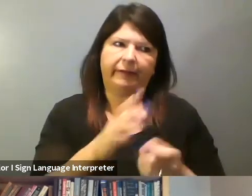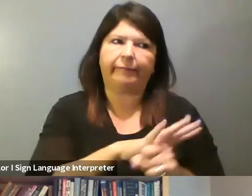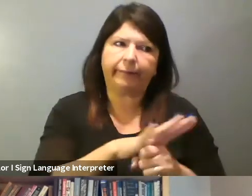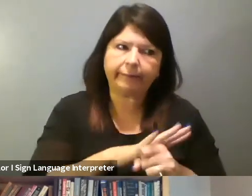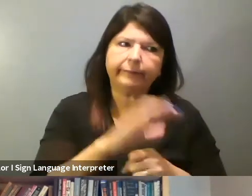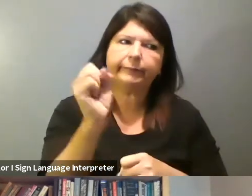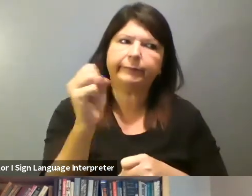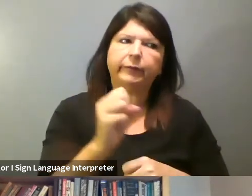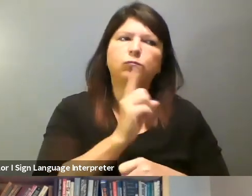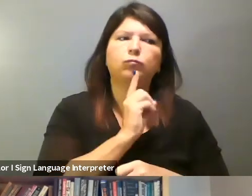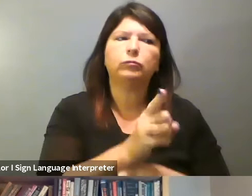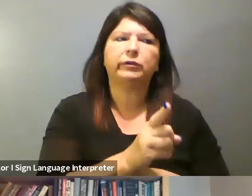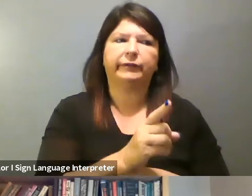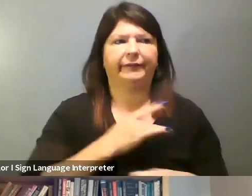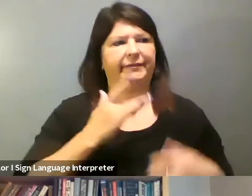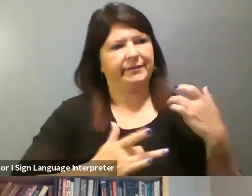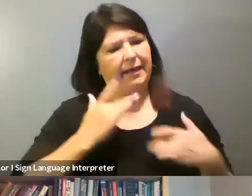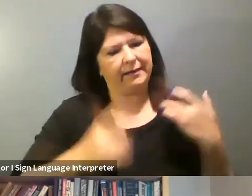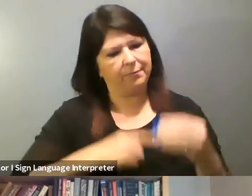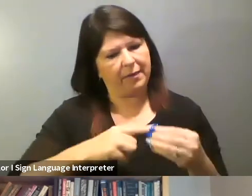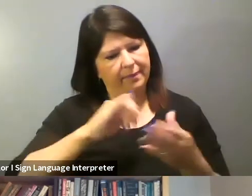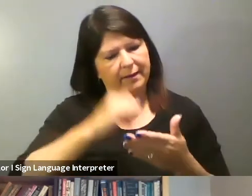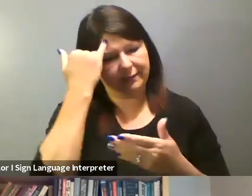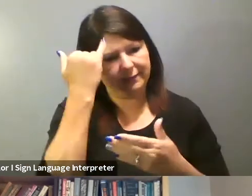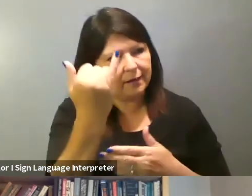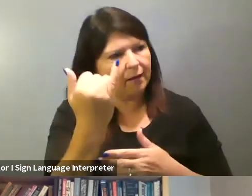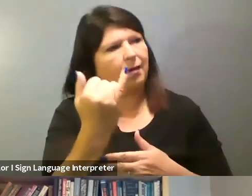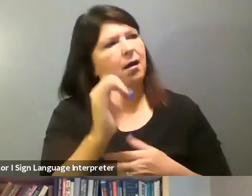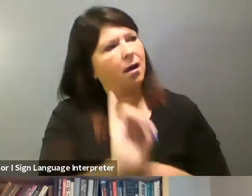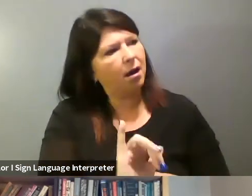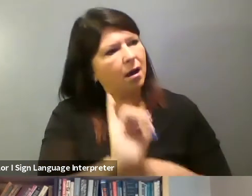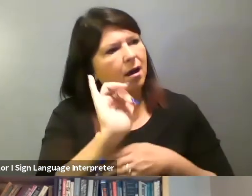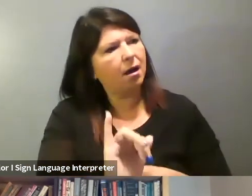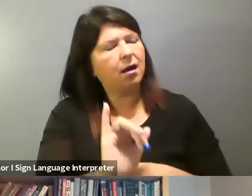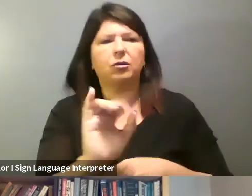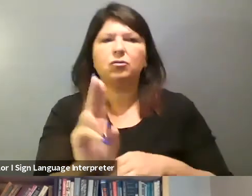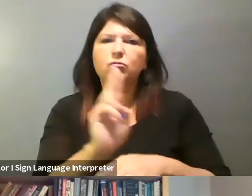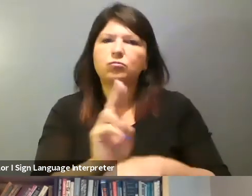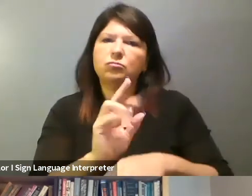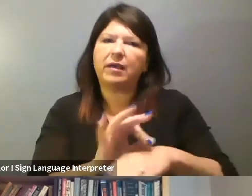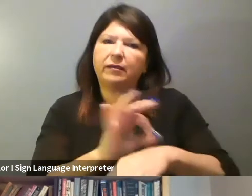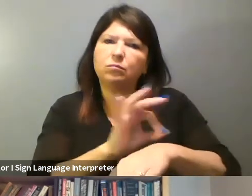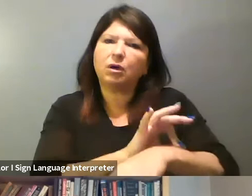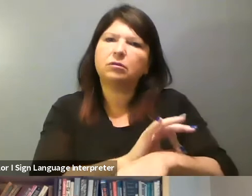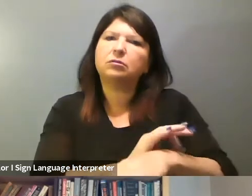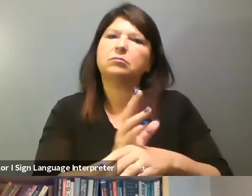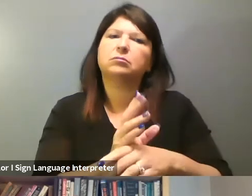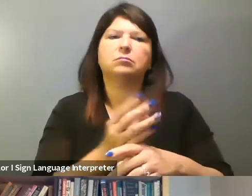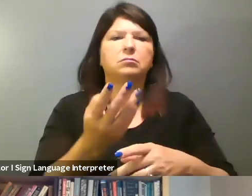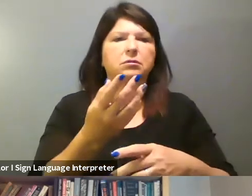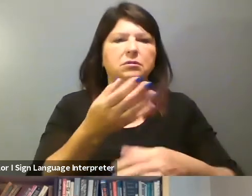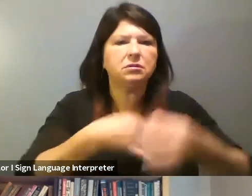we were pretty excited about the whole concept of using acupuncture as opposed to the old tried and